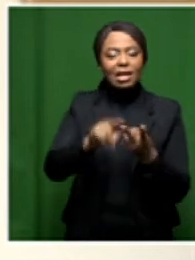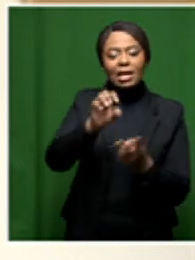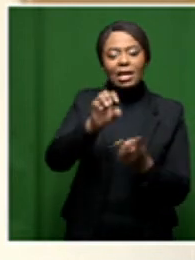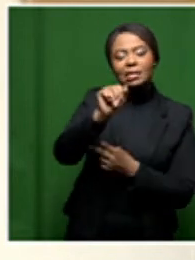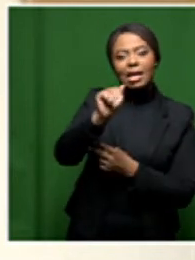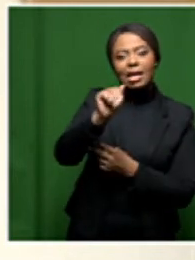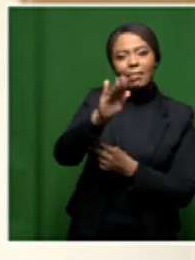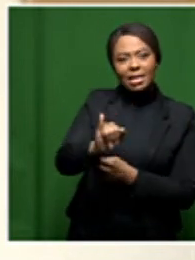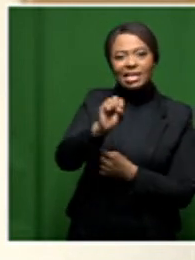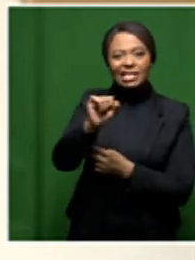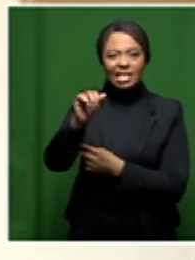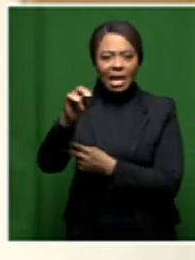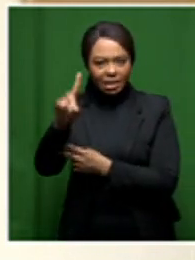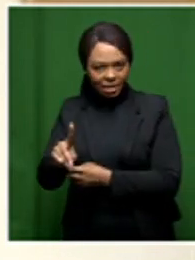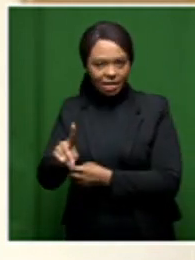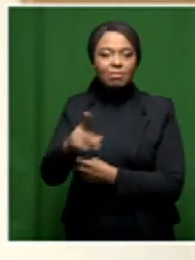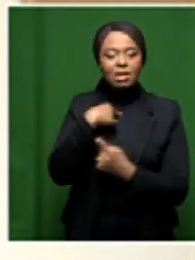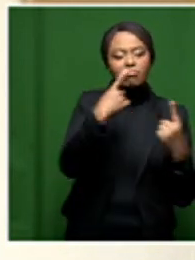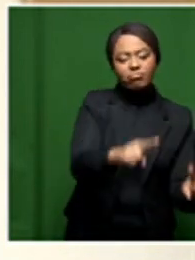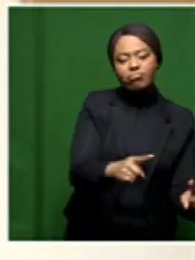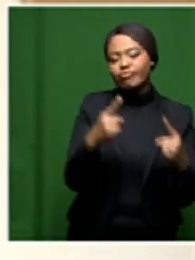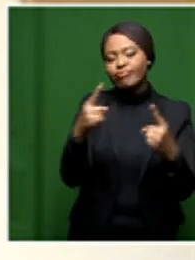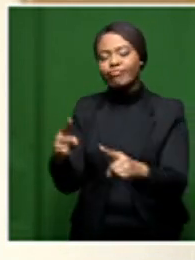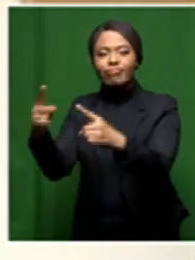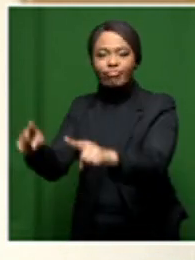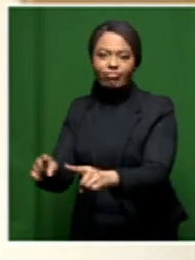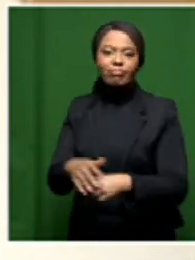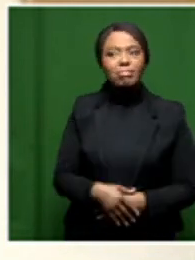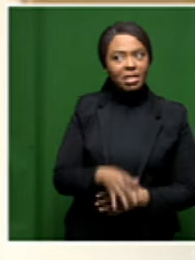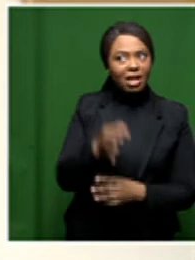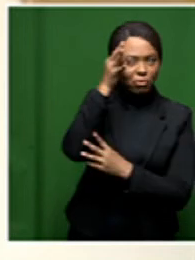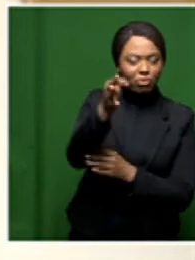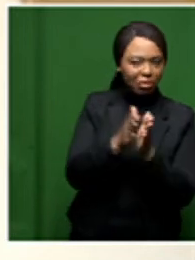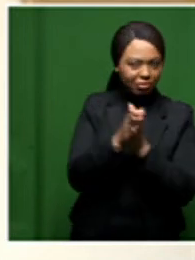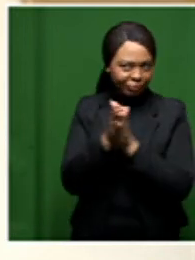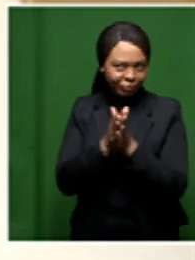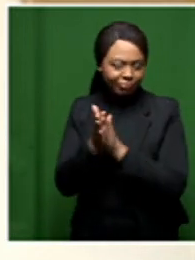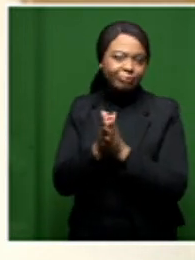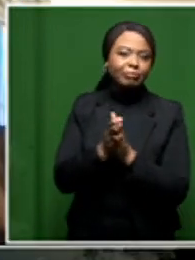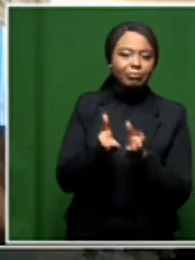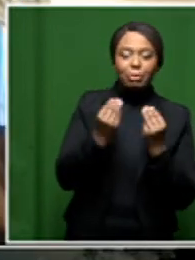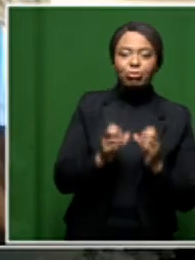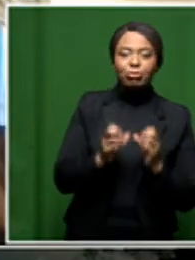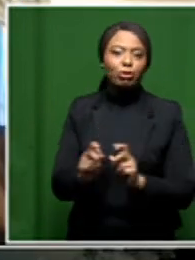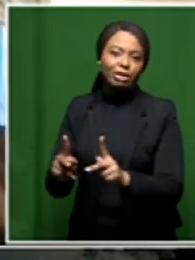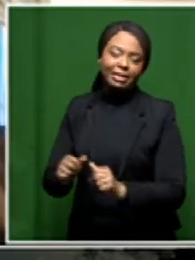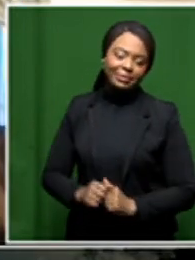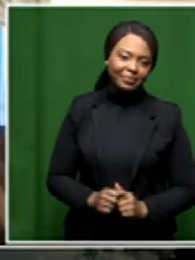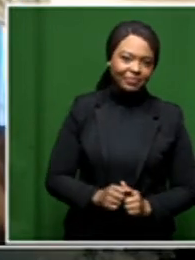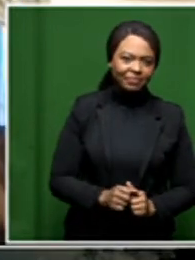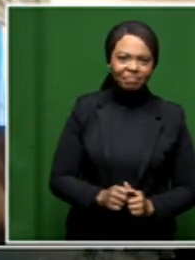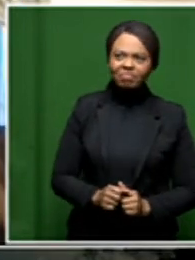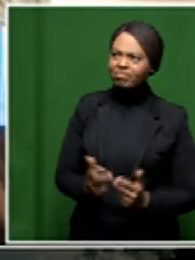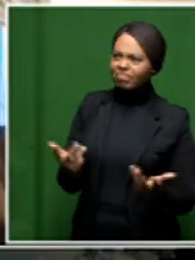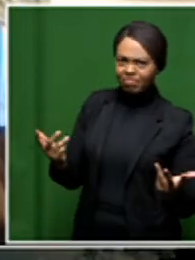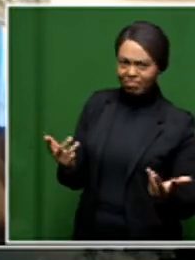again. So yeah, there's big plans going forward, but yes, we're just looking at potential opportunities. And I mean, how difficult or how